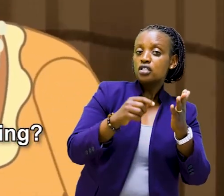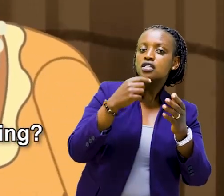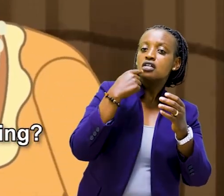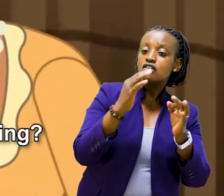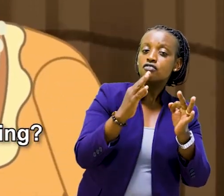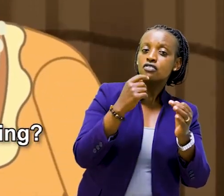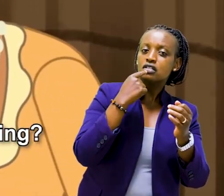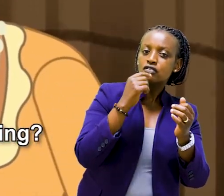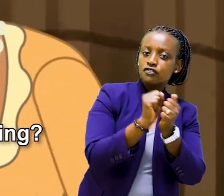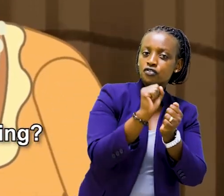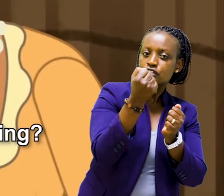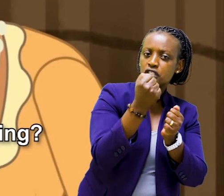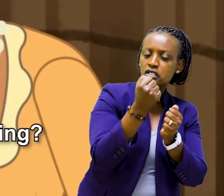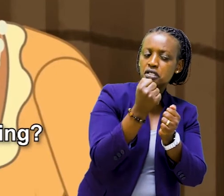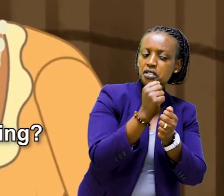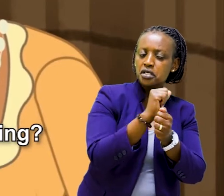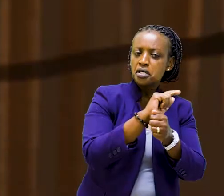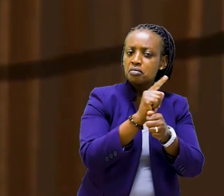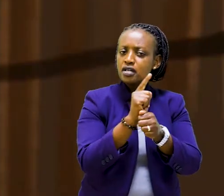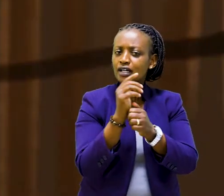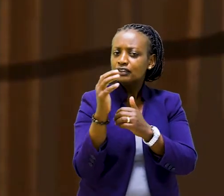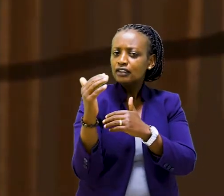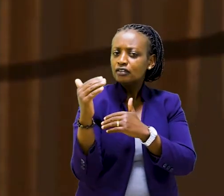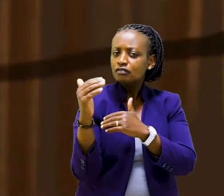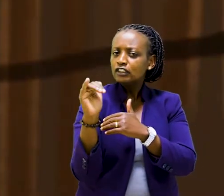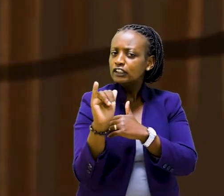when 15 minutes are remaining?